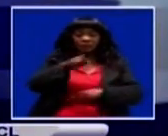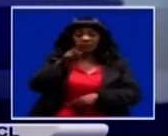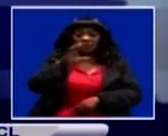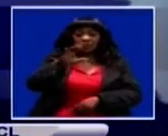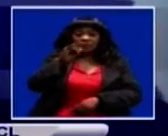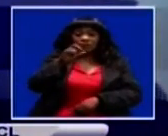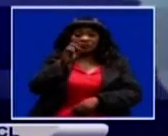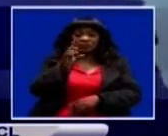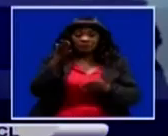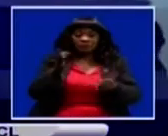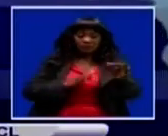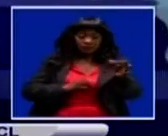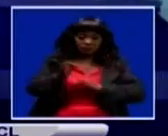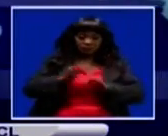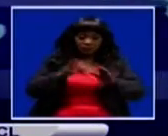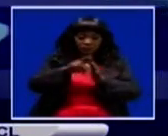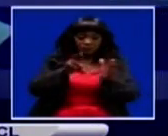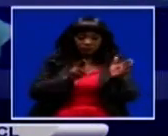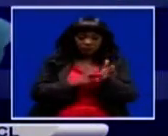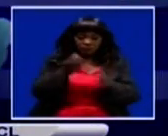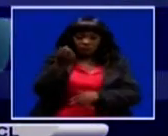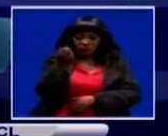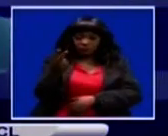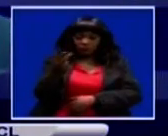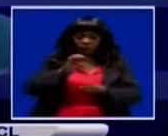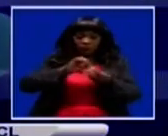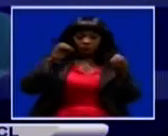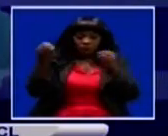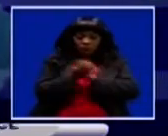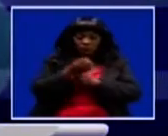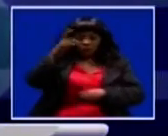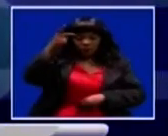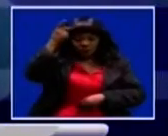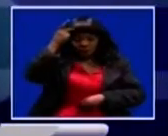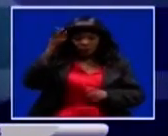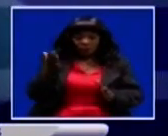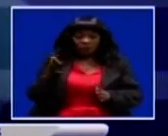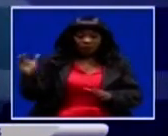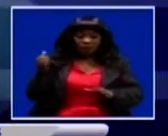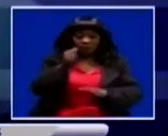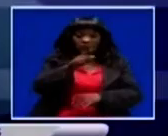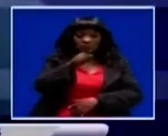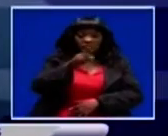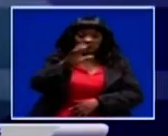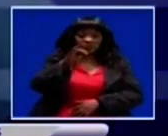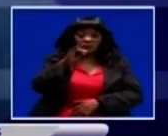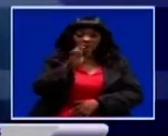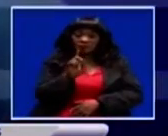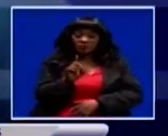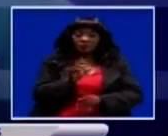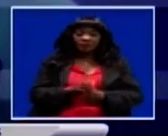Katele Kalumba has described reports of the 12 opposition political parties withdrawing from ZCID